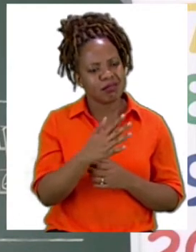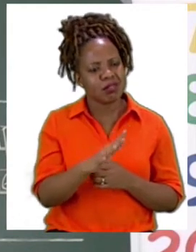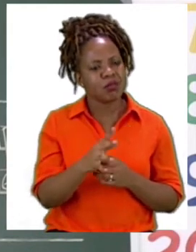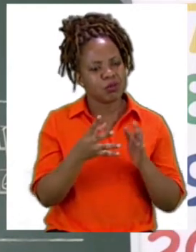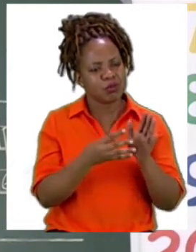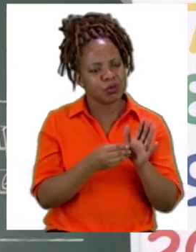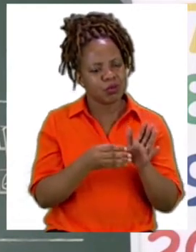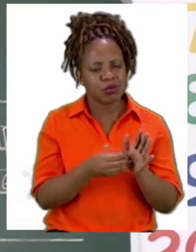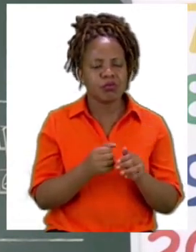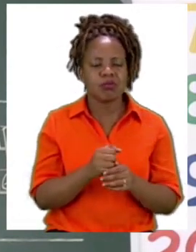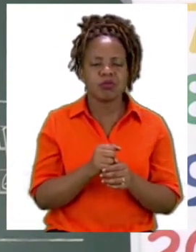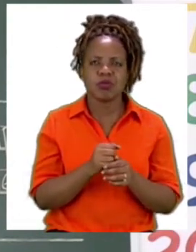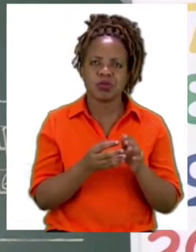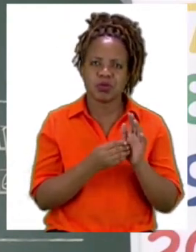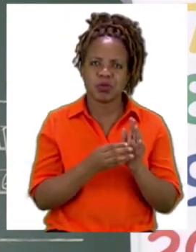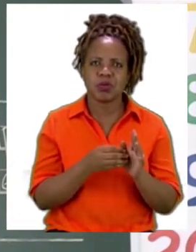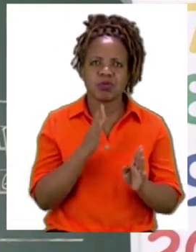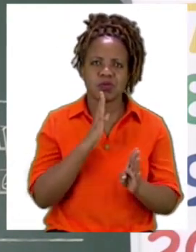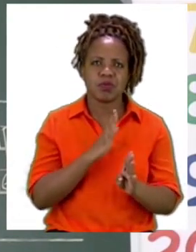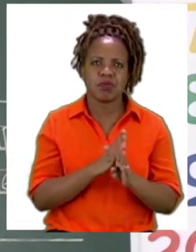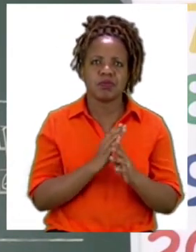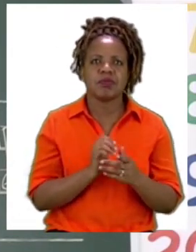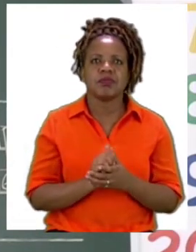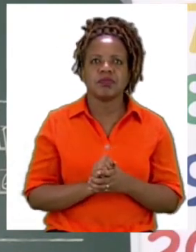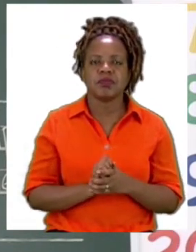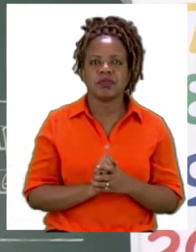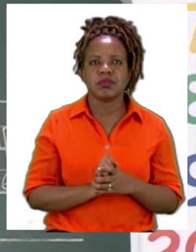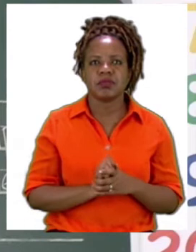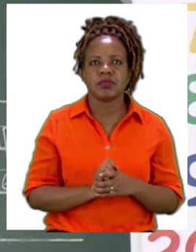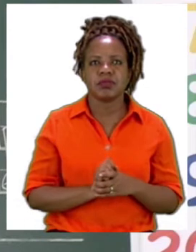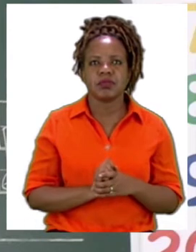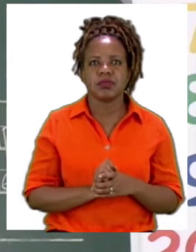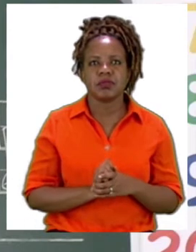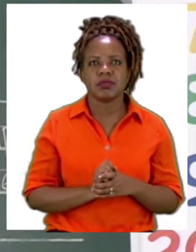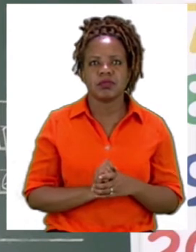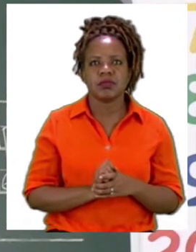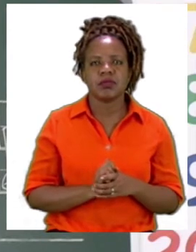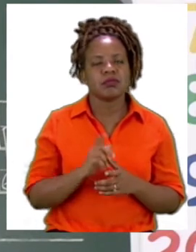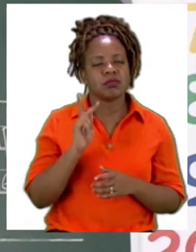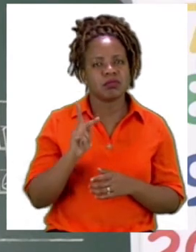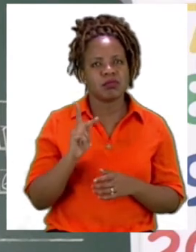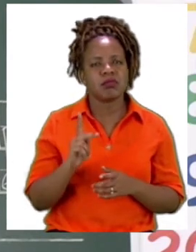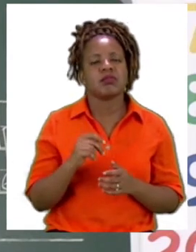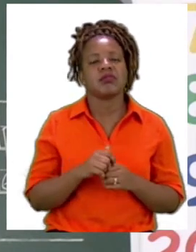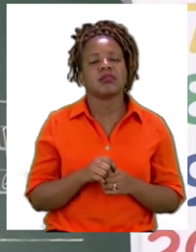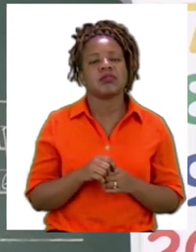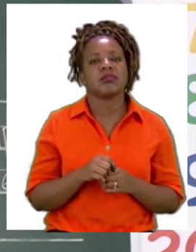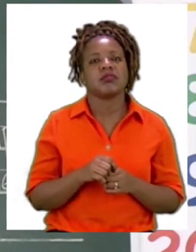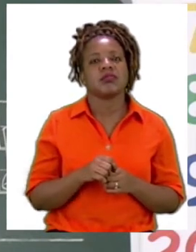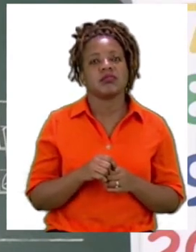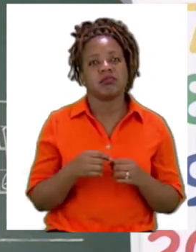are very excited. Now, to end this sentence, we just need to put a